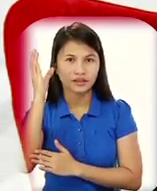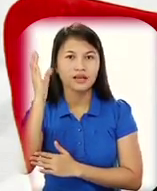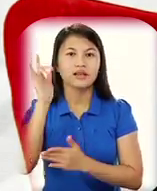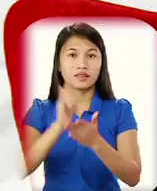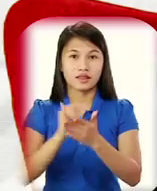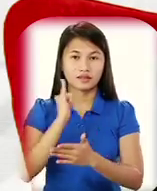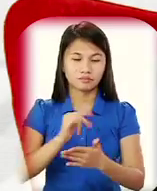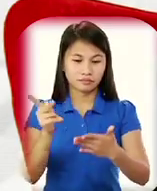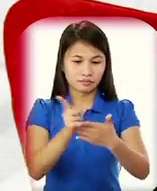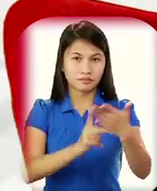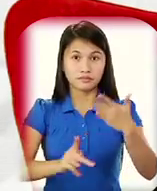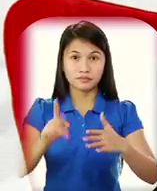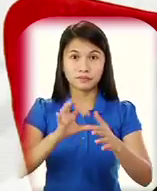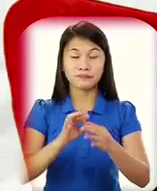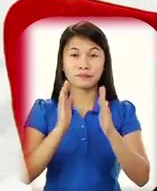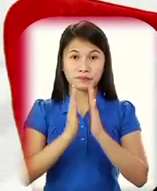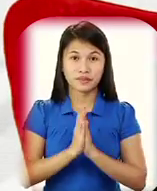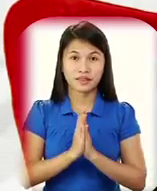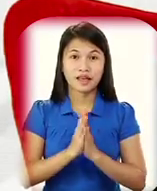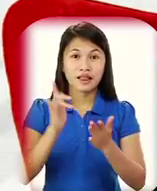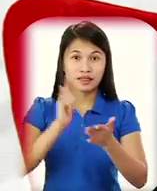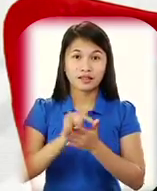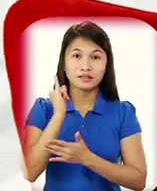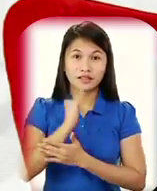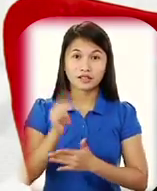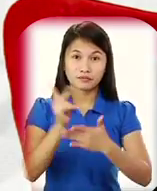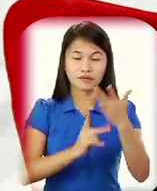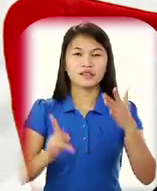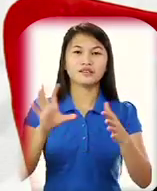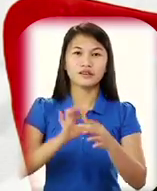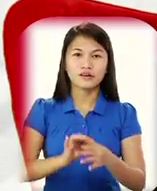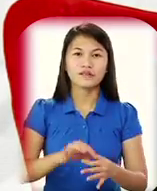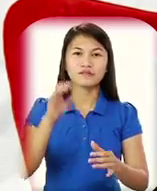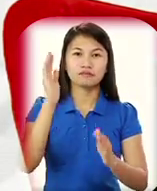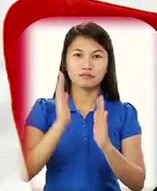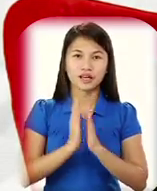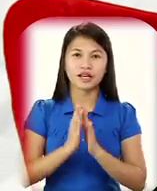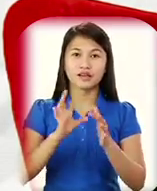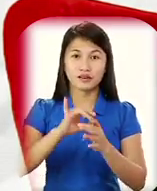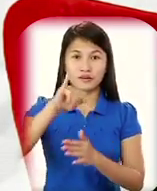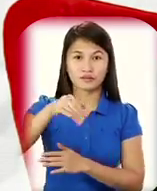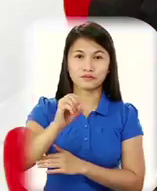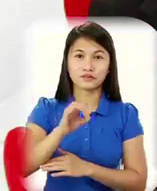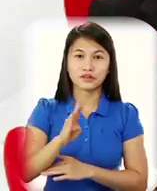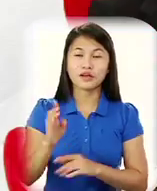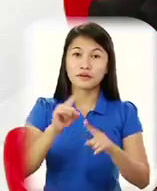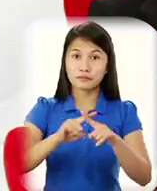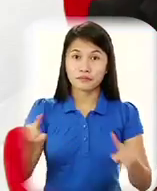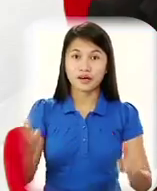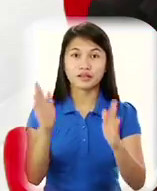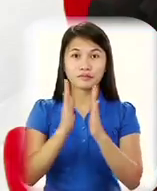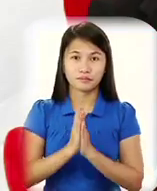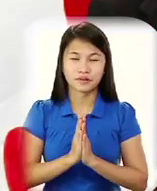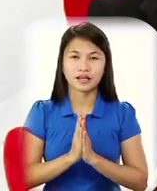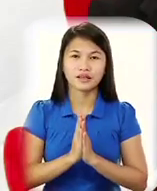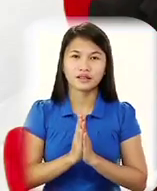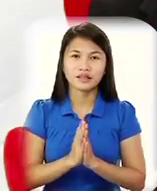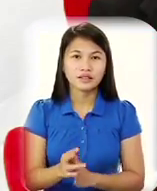lament. That is part of prayer. That is part of the prayer of Job. But he